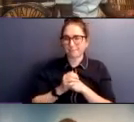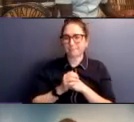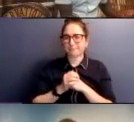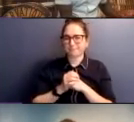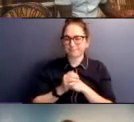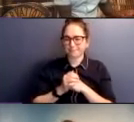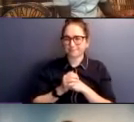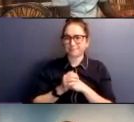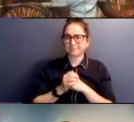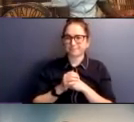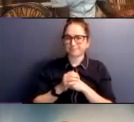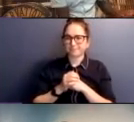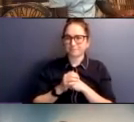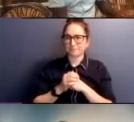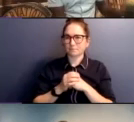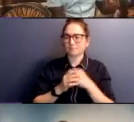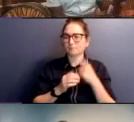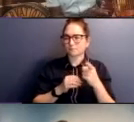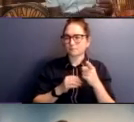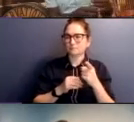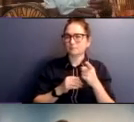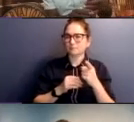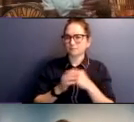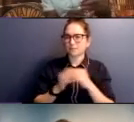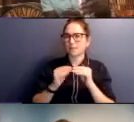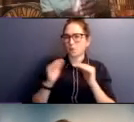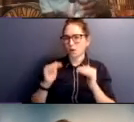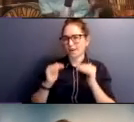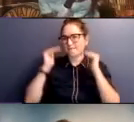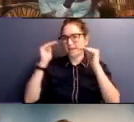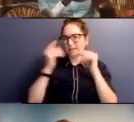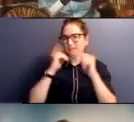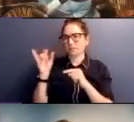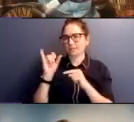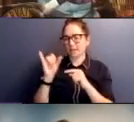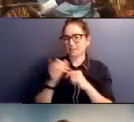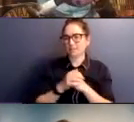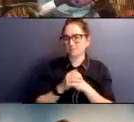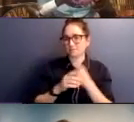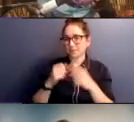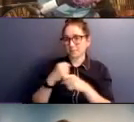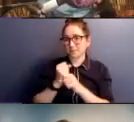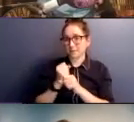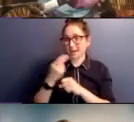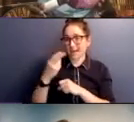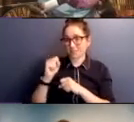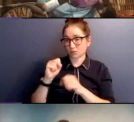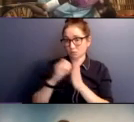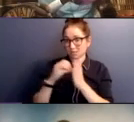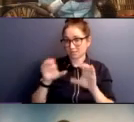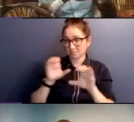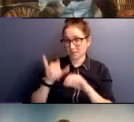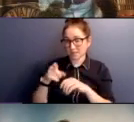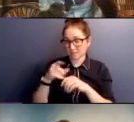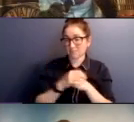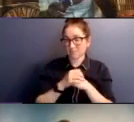This is a much more advanced model of the same thing. This was made by high school kids. And